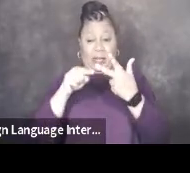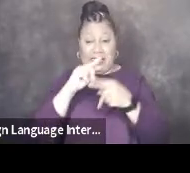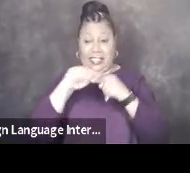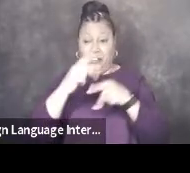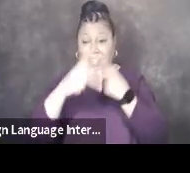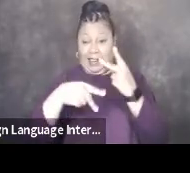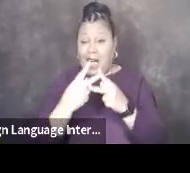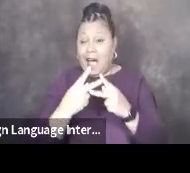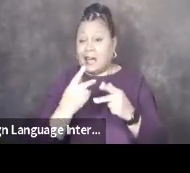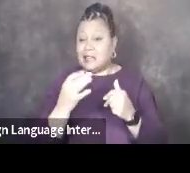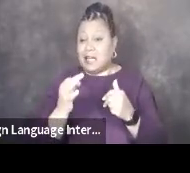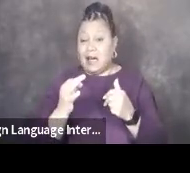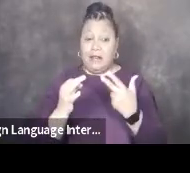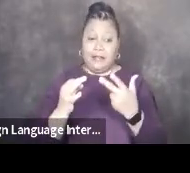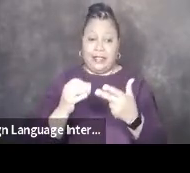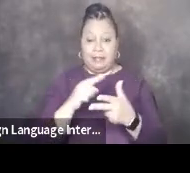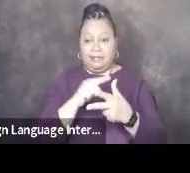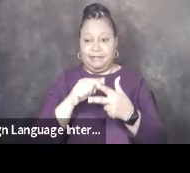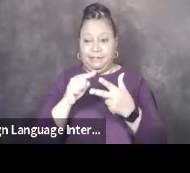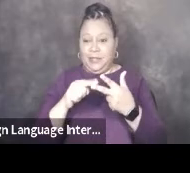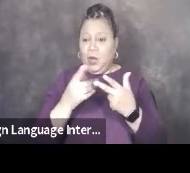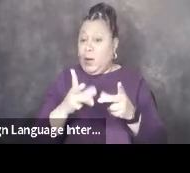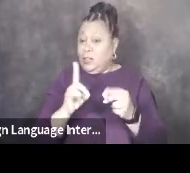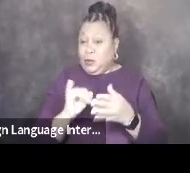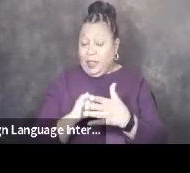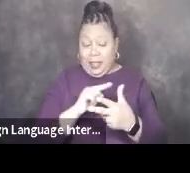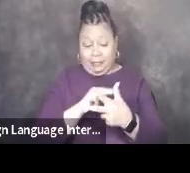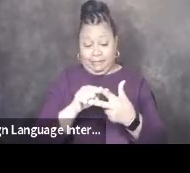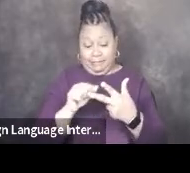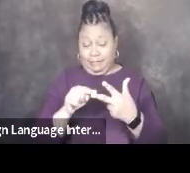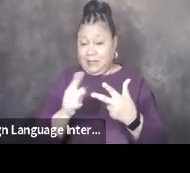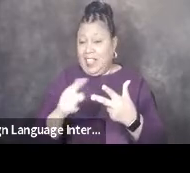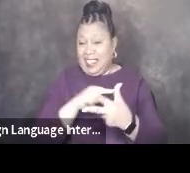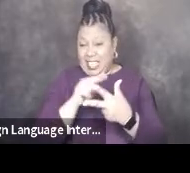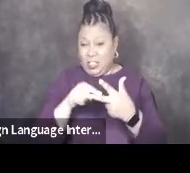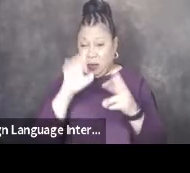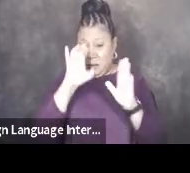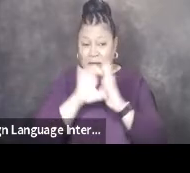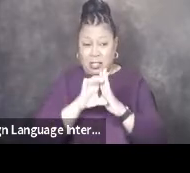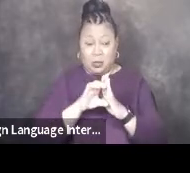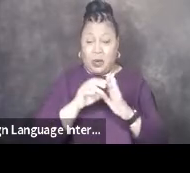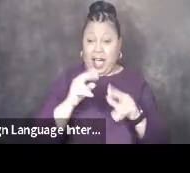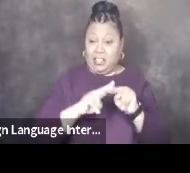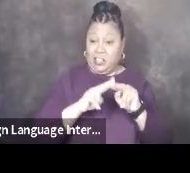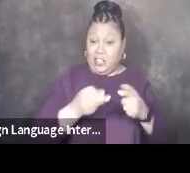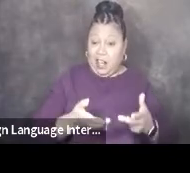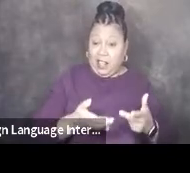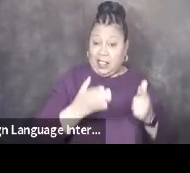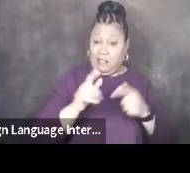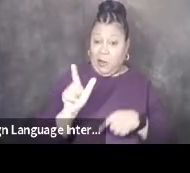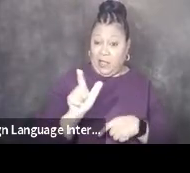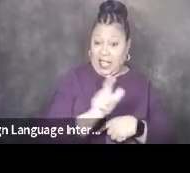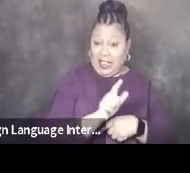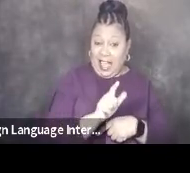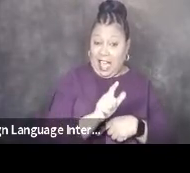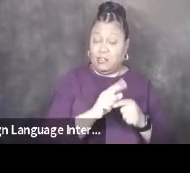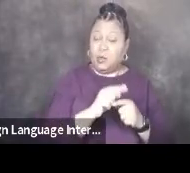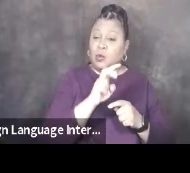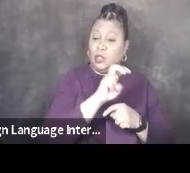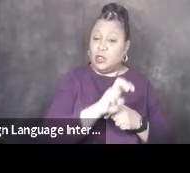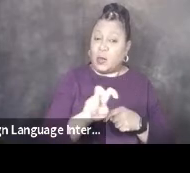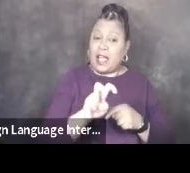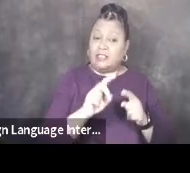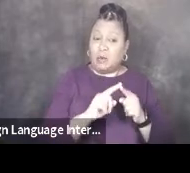of ways to do this. In these 3 pictures, you have a chair lift on the left, which